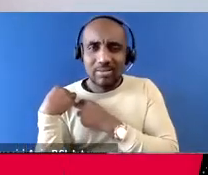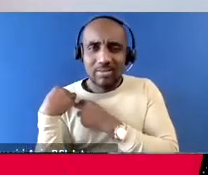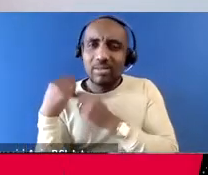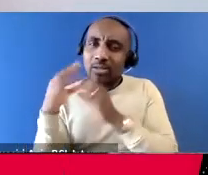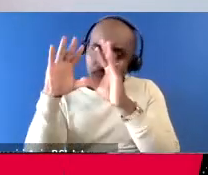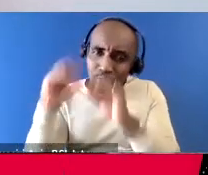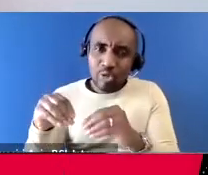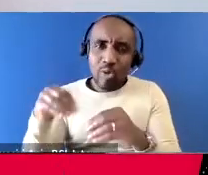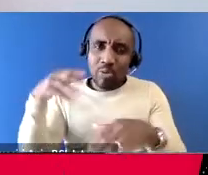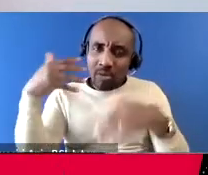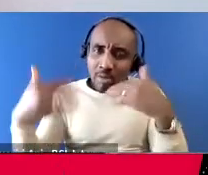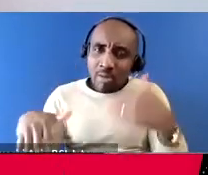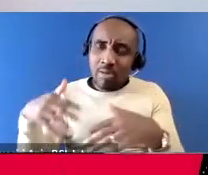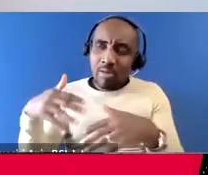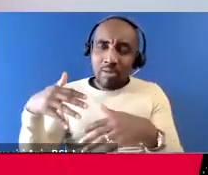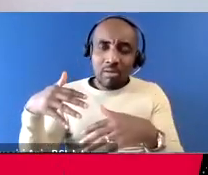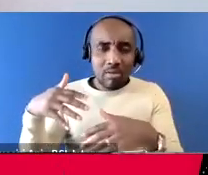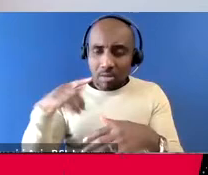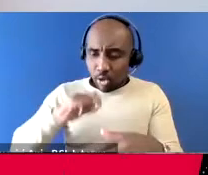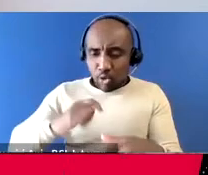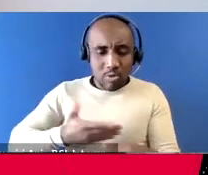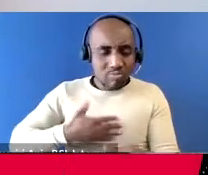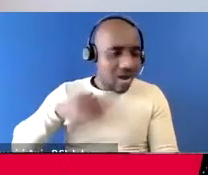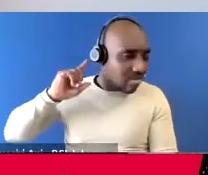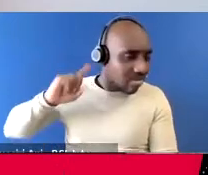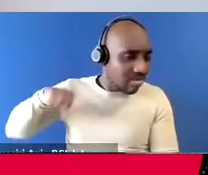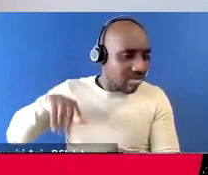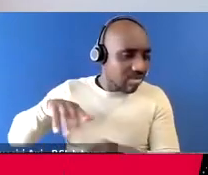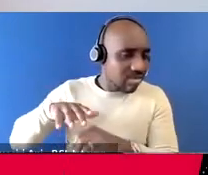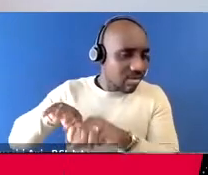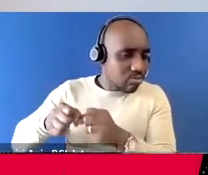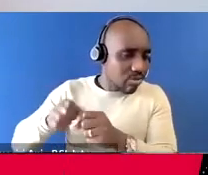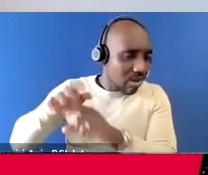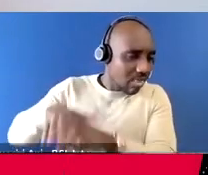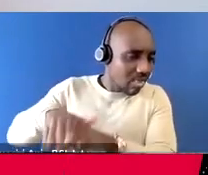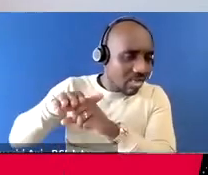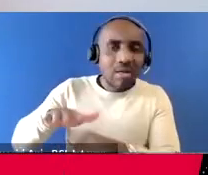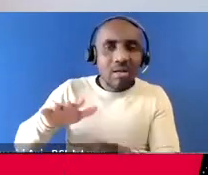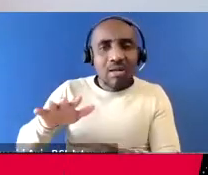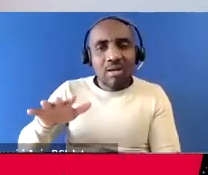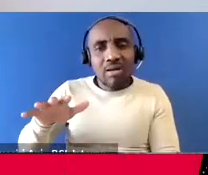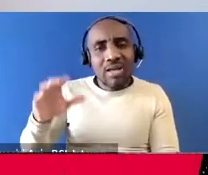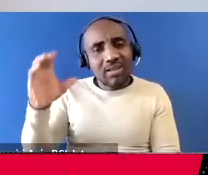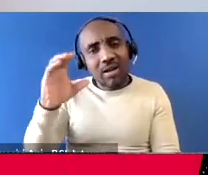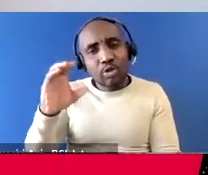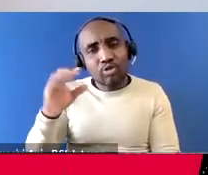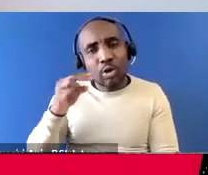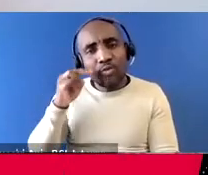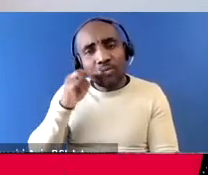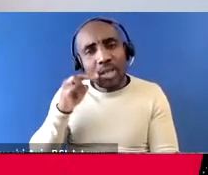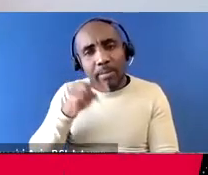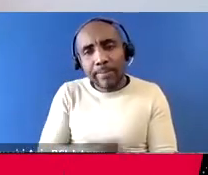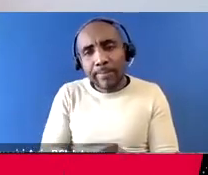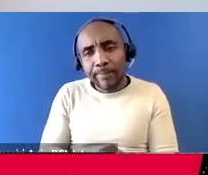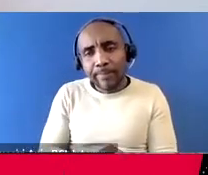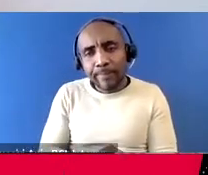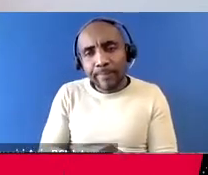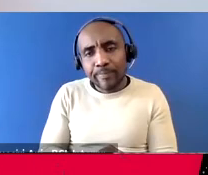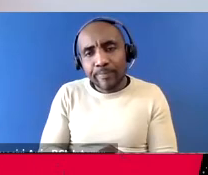As we all know that the change in the administration in the United States, for example, it's good to hear that